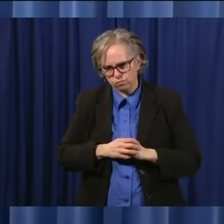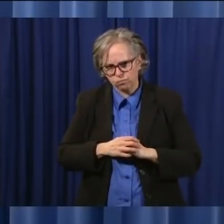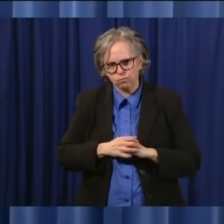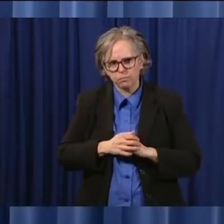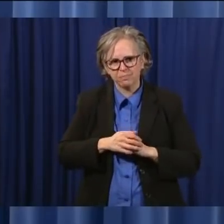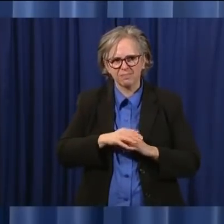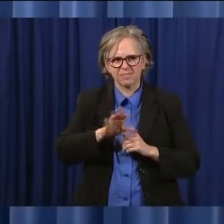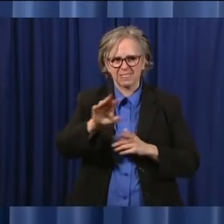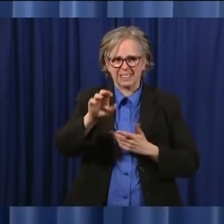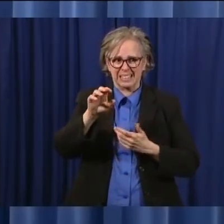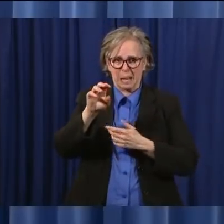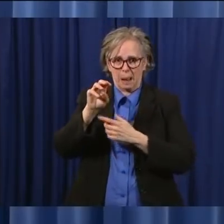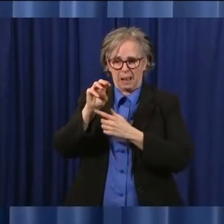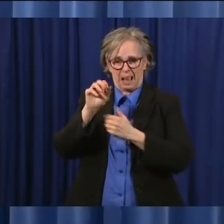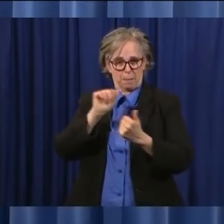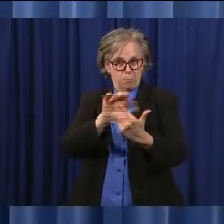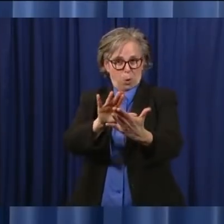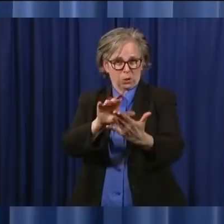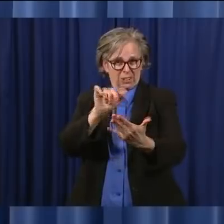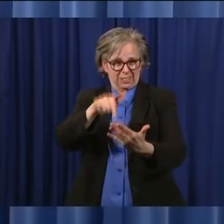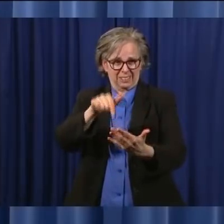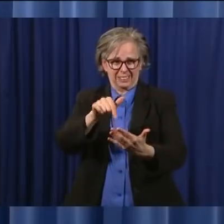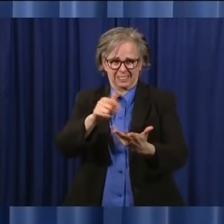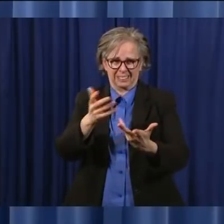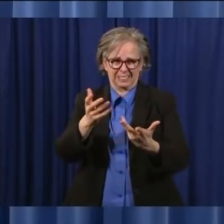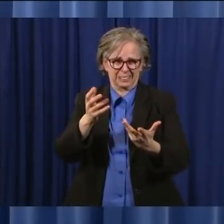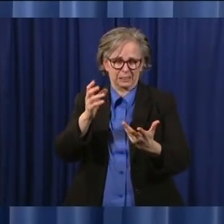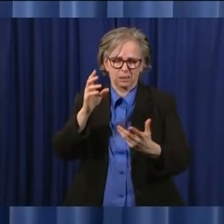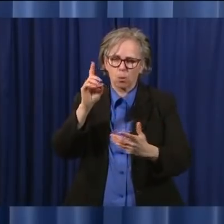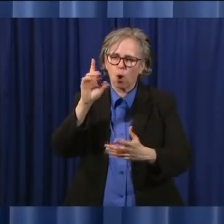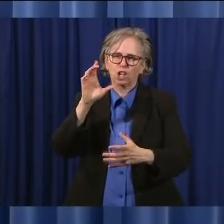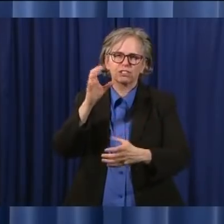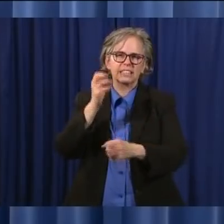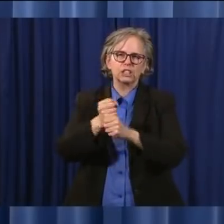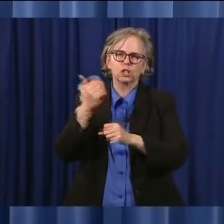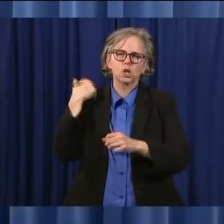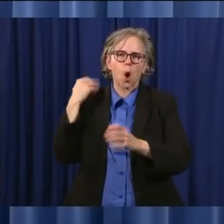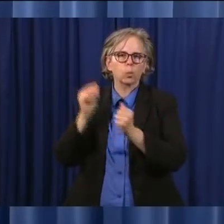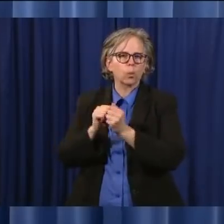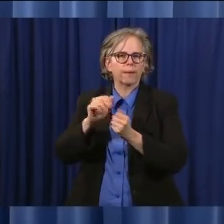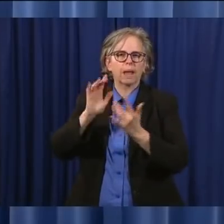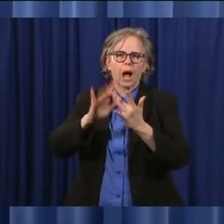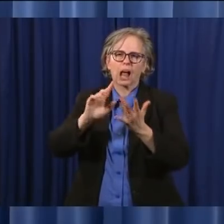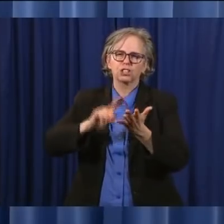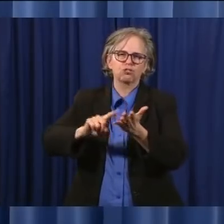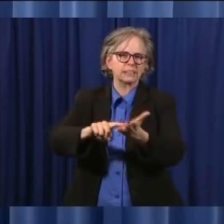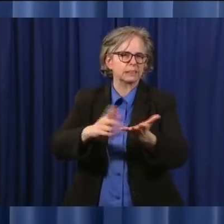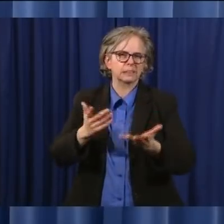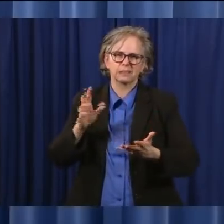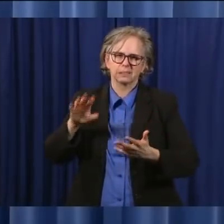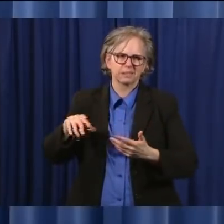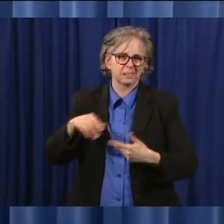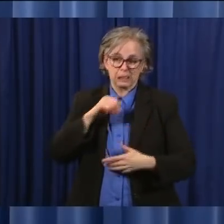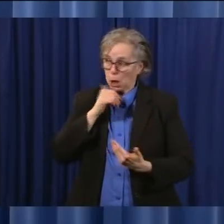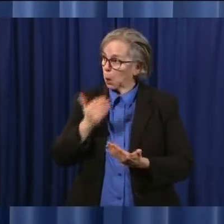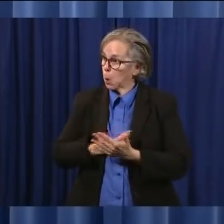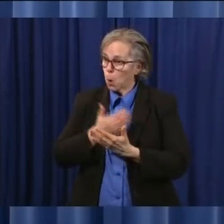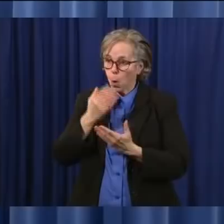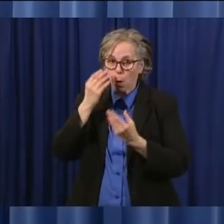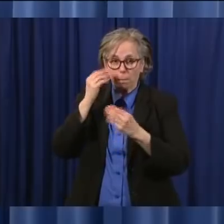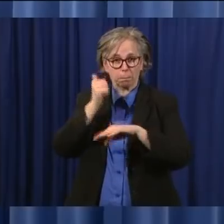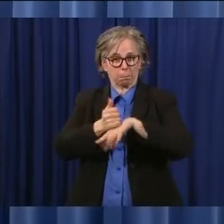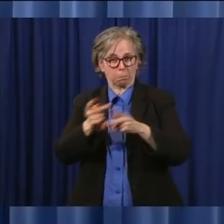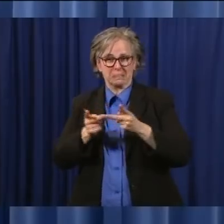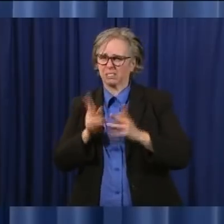how this process. There's nothing new about it, and we're not using anything really other than